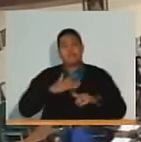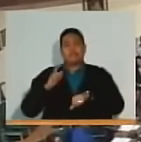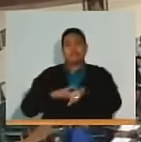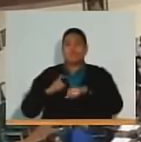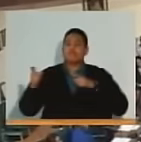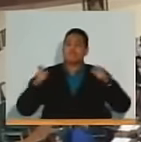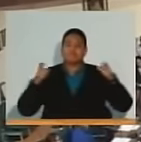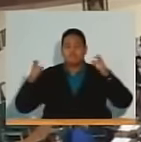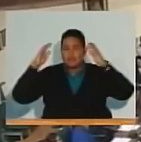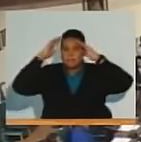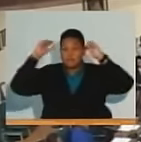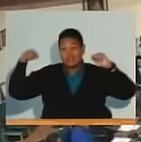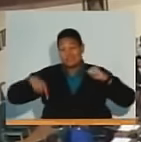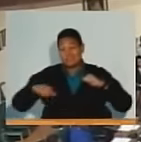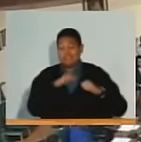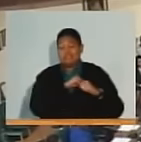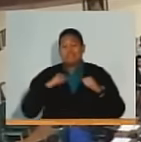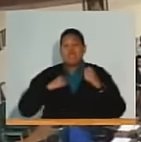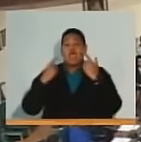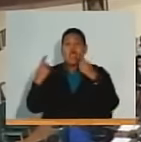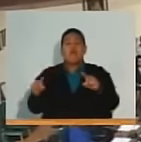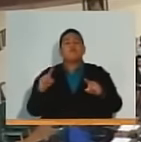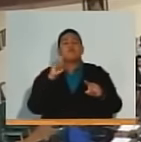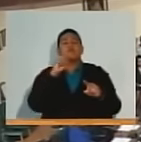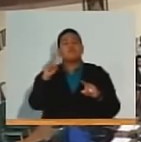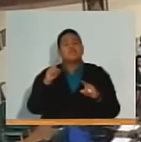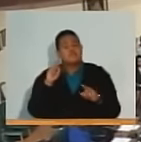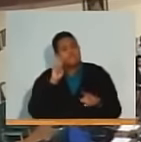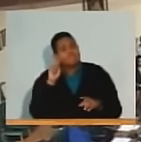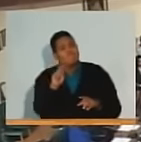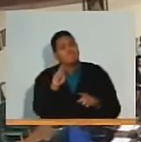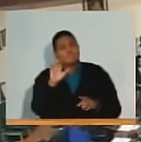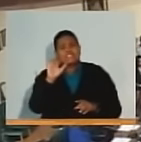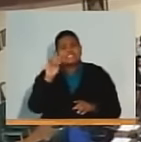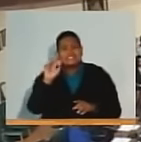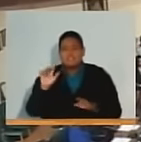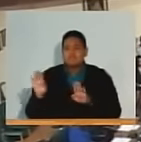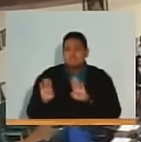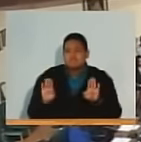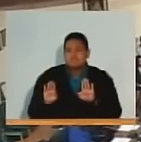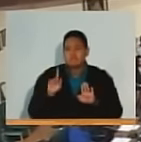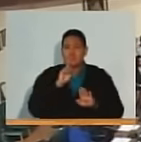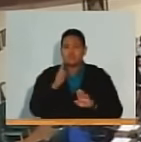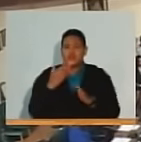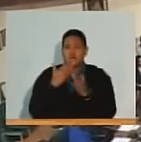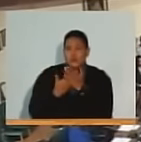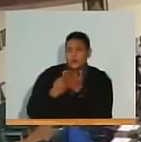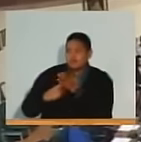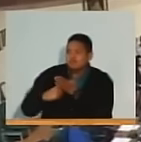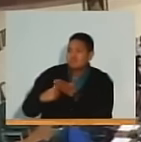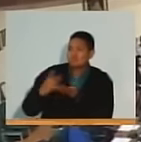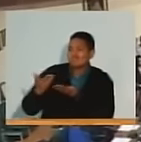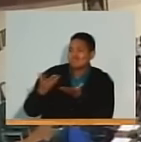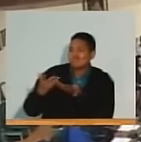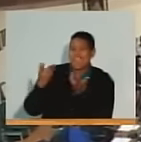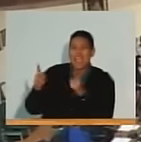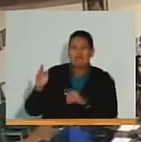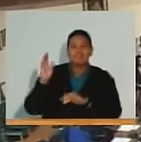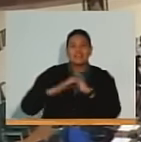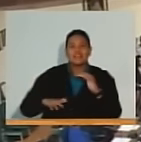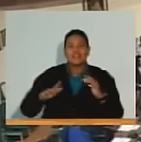as president of this Senate is marked by civility and constructive debate rather